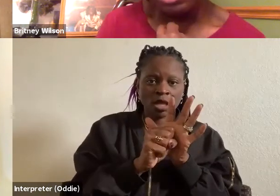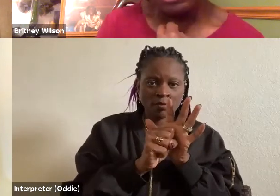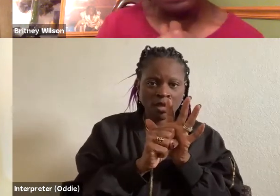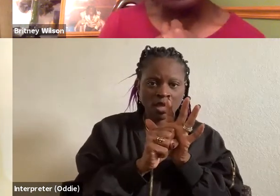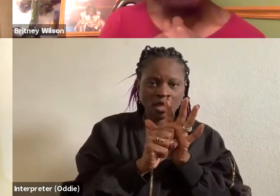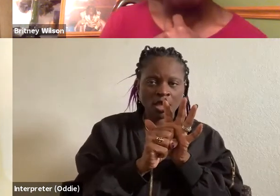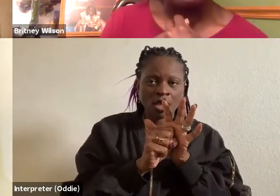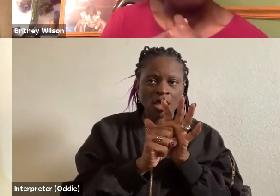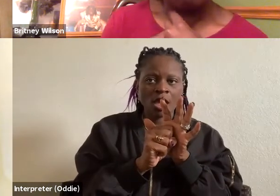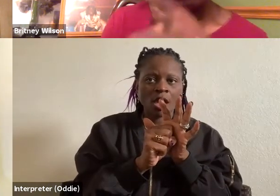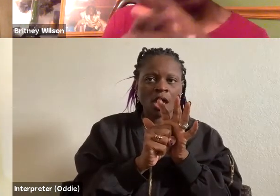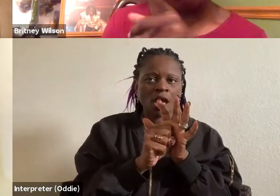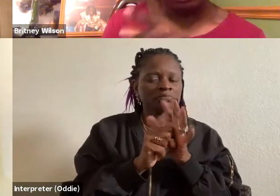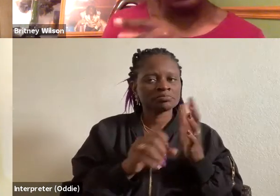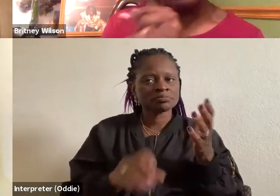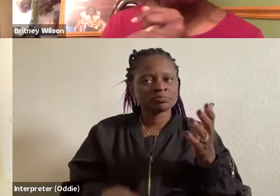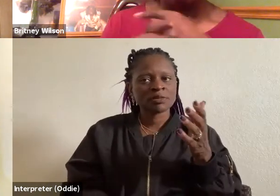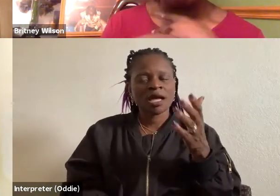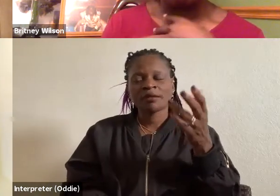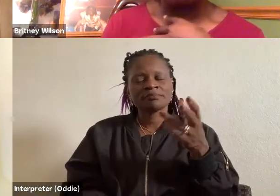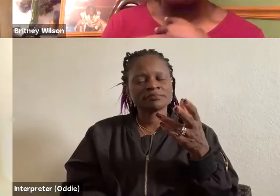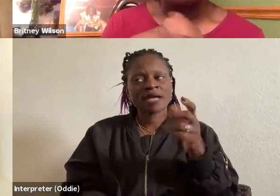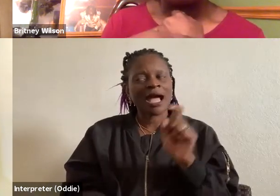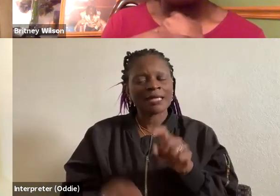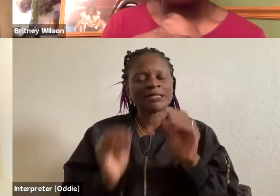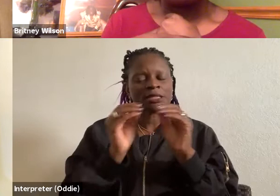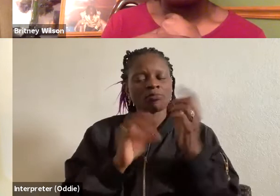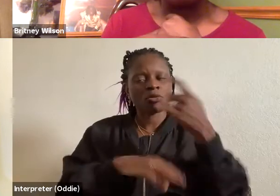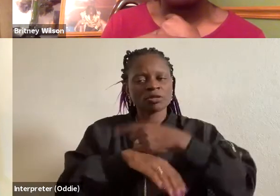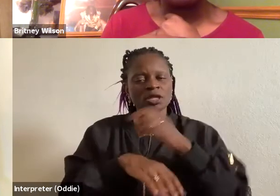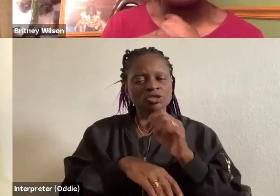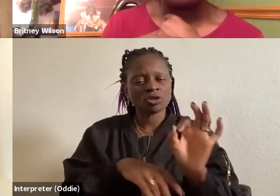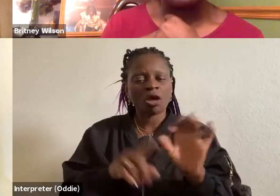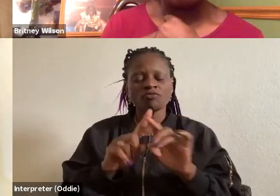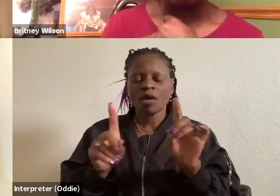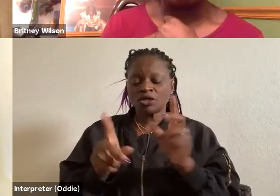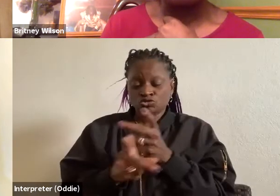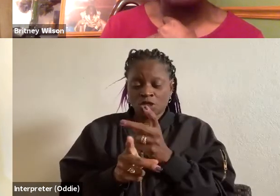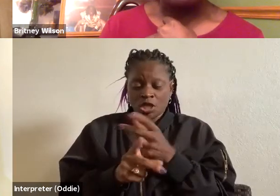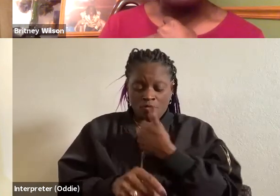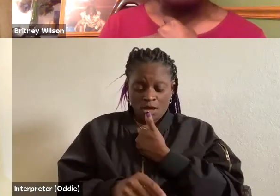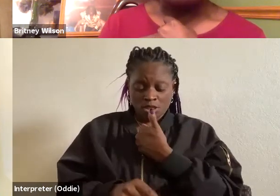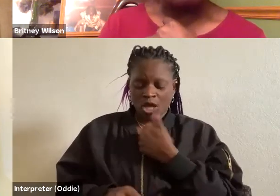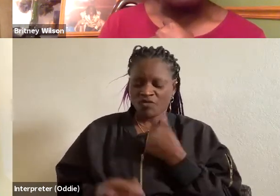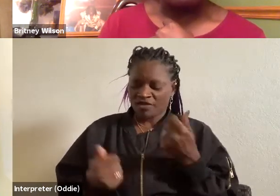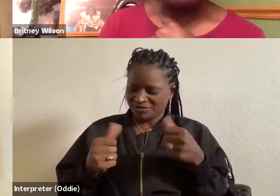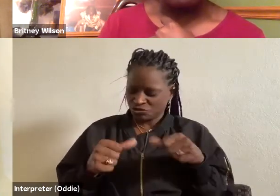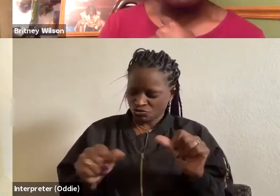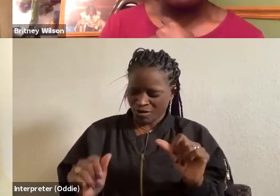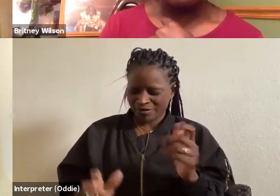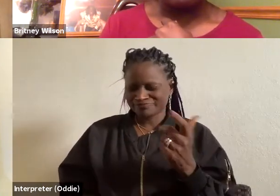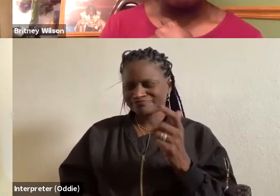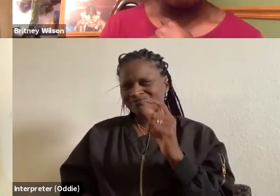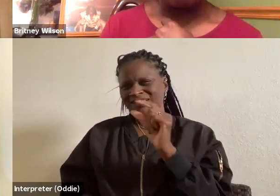taken enough days off, that's a fact. But what I've been trying to do to take care of me is little things